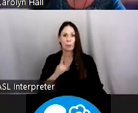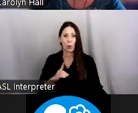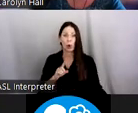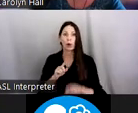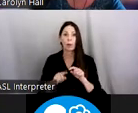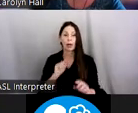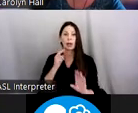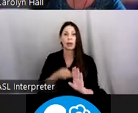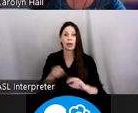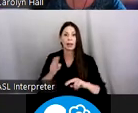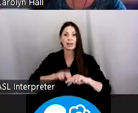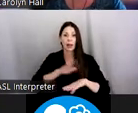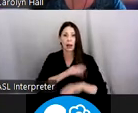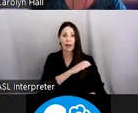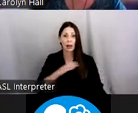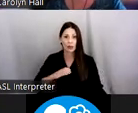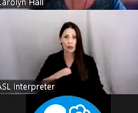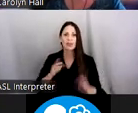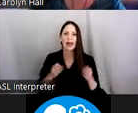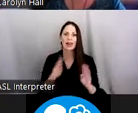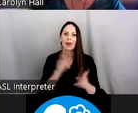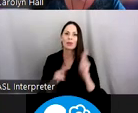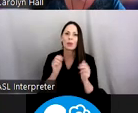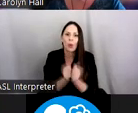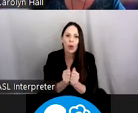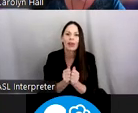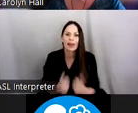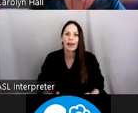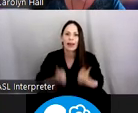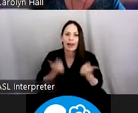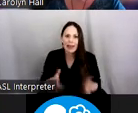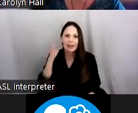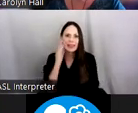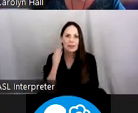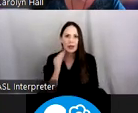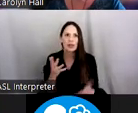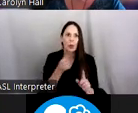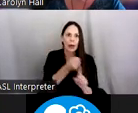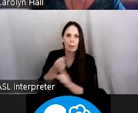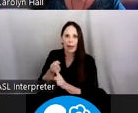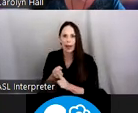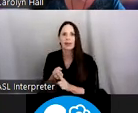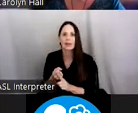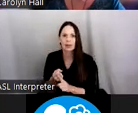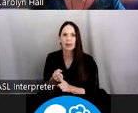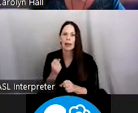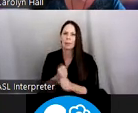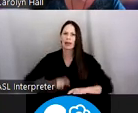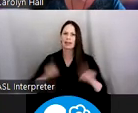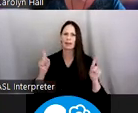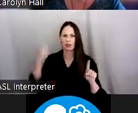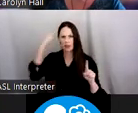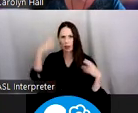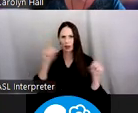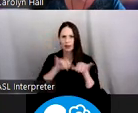allows people with lived experience who want to make a difference in the mental health system of Colorado, or just to learn things about